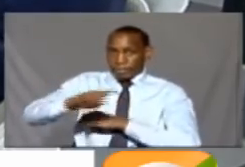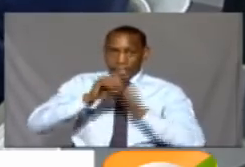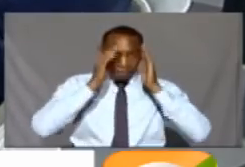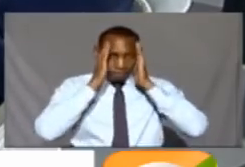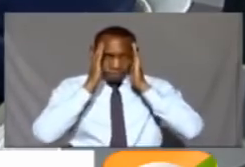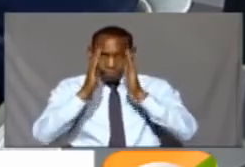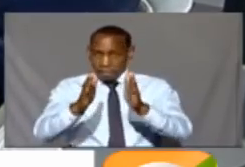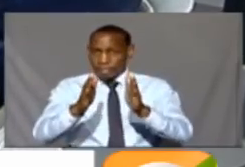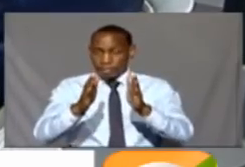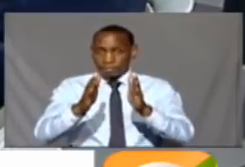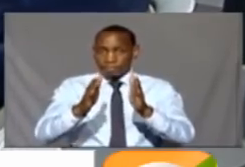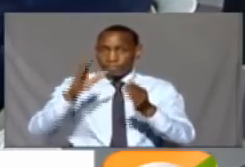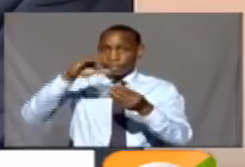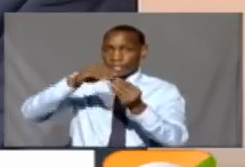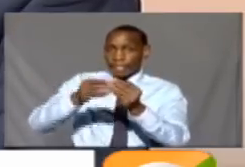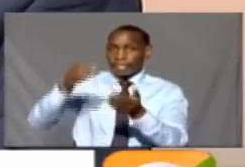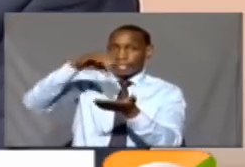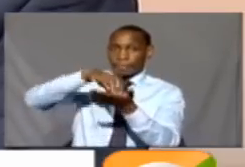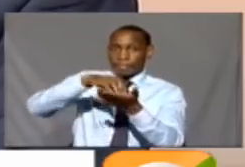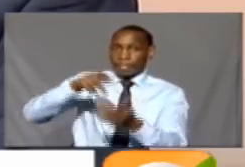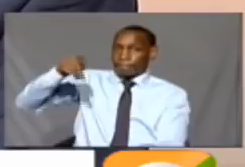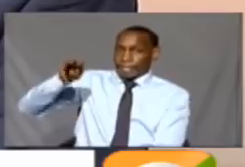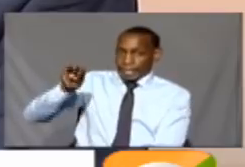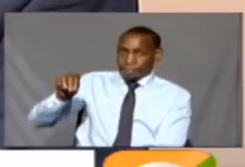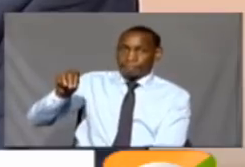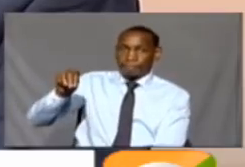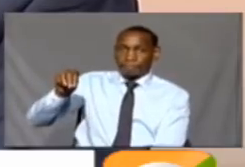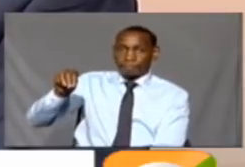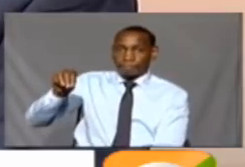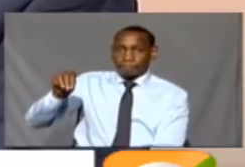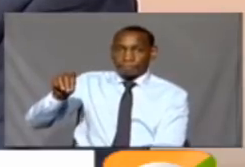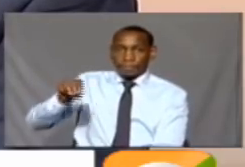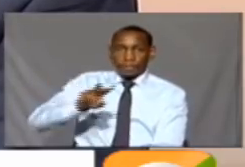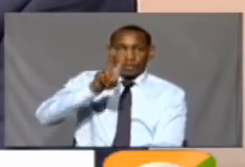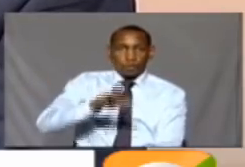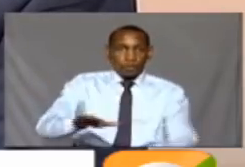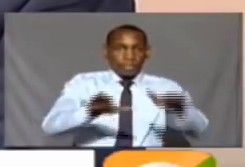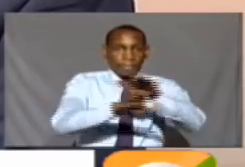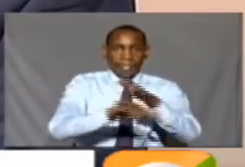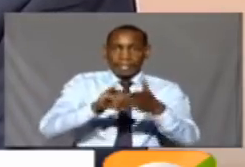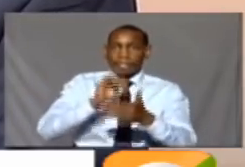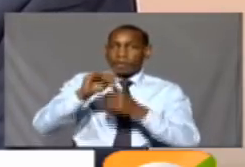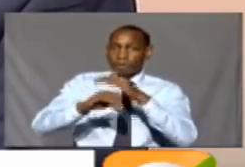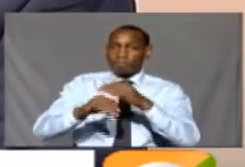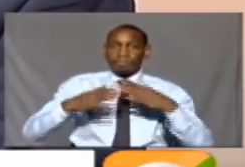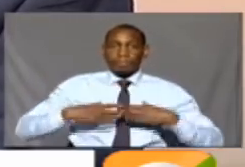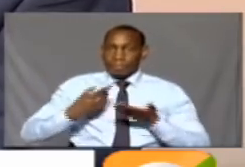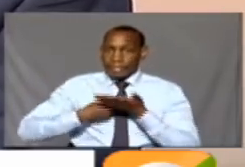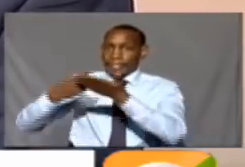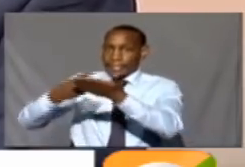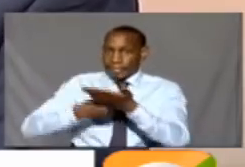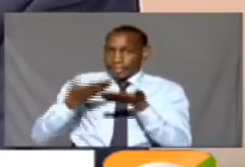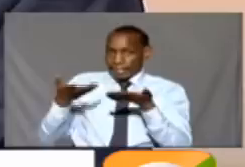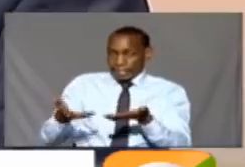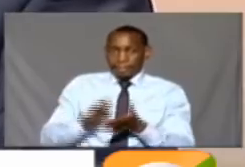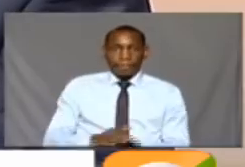about creating positions for prime minister, two deputies. That is what everybody's talking about.